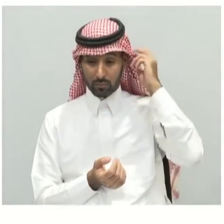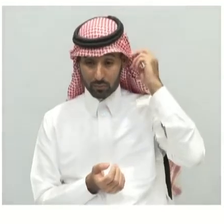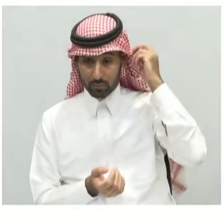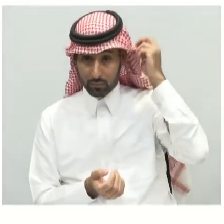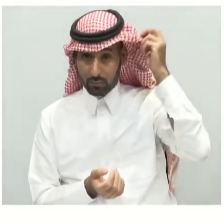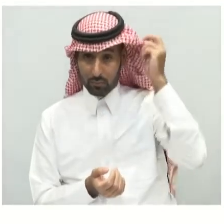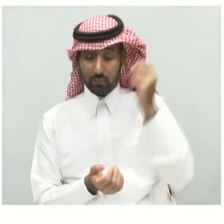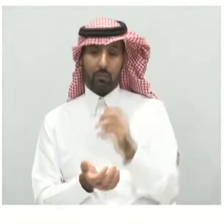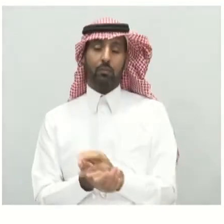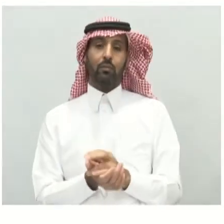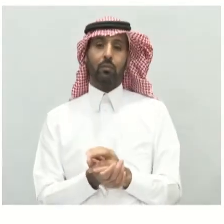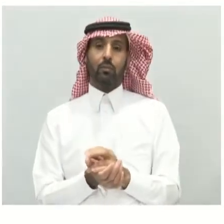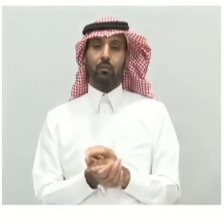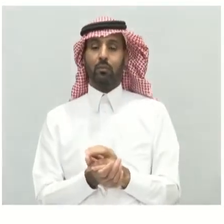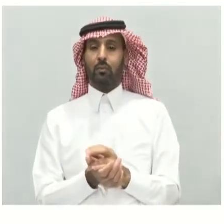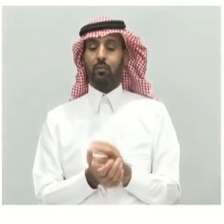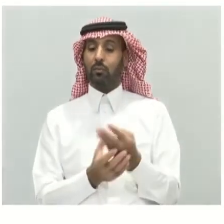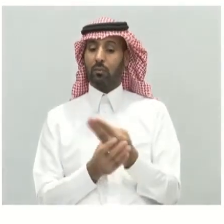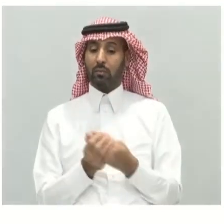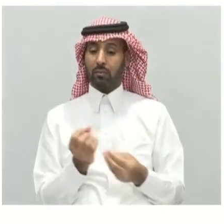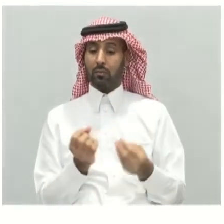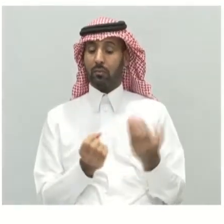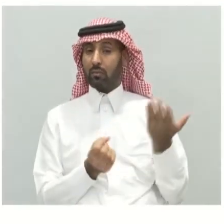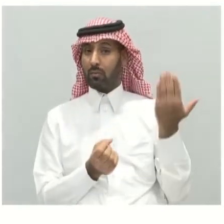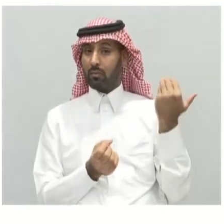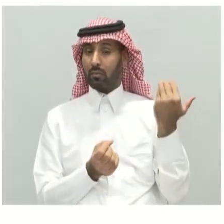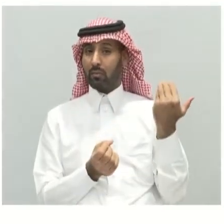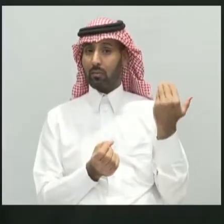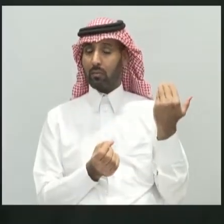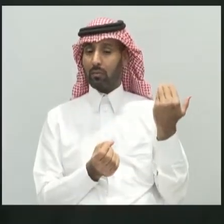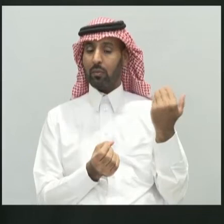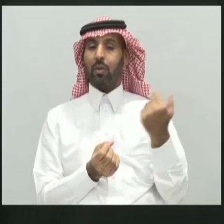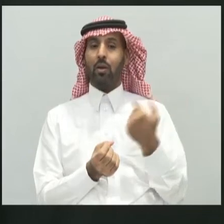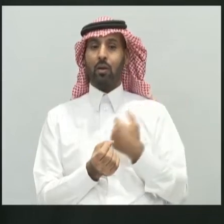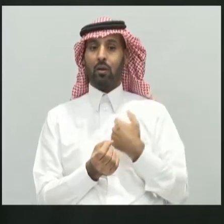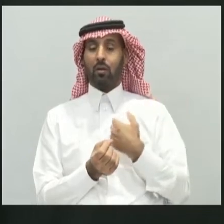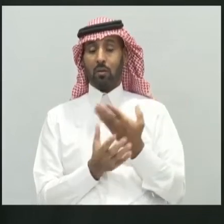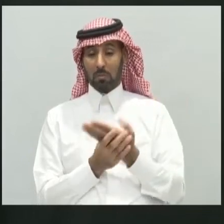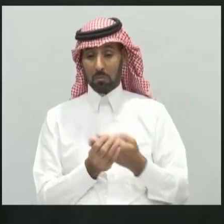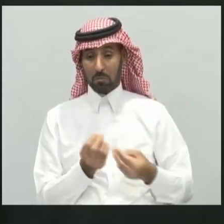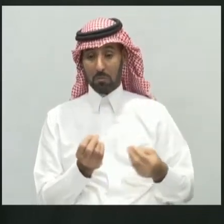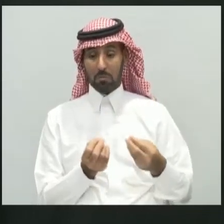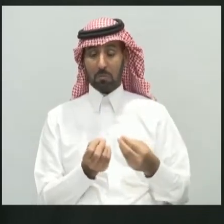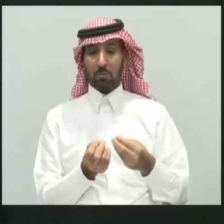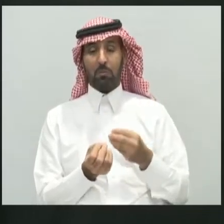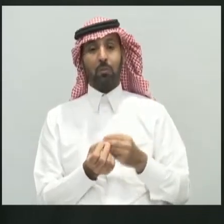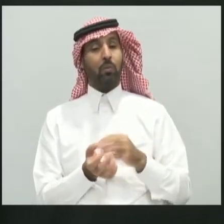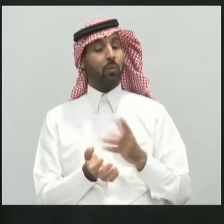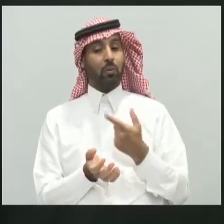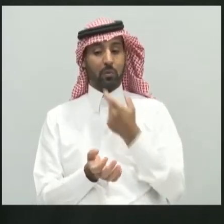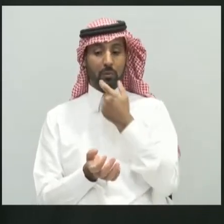use be born in sentences? I was born in Riyadh,